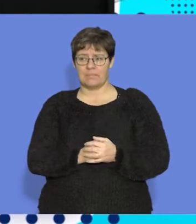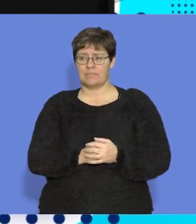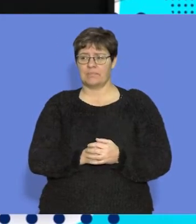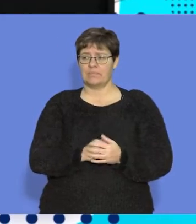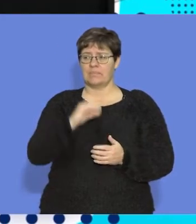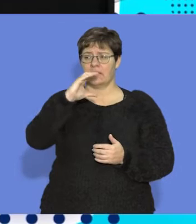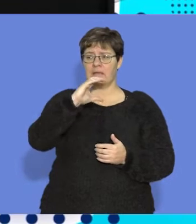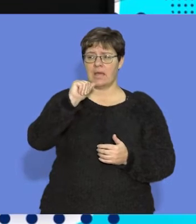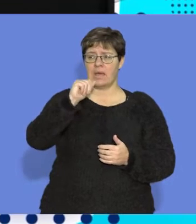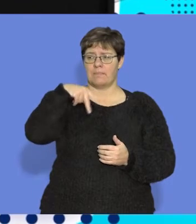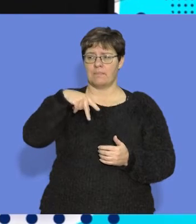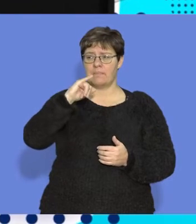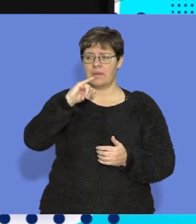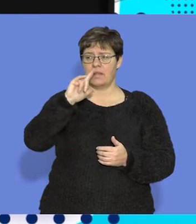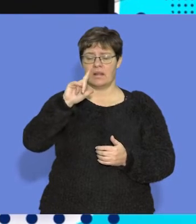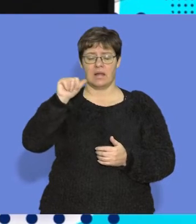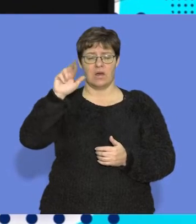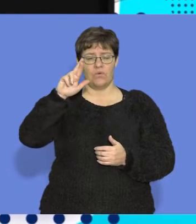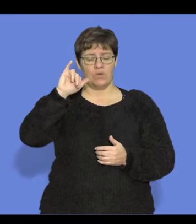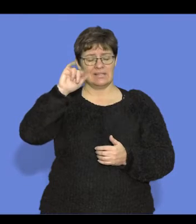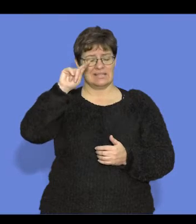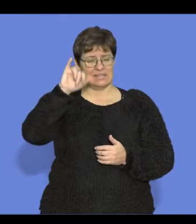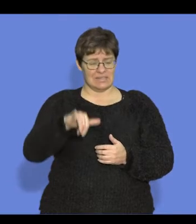capillarity or capillary action.